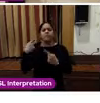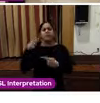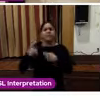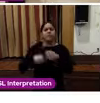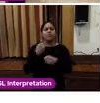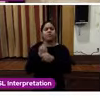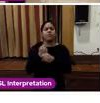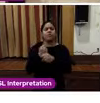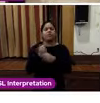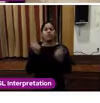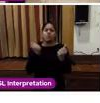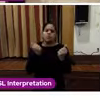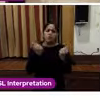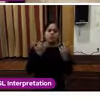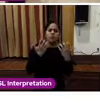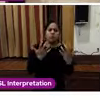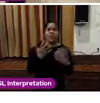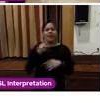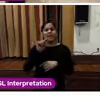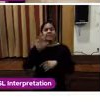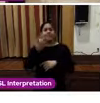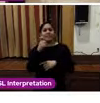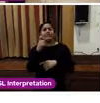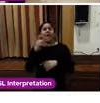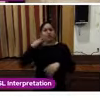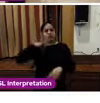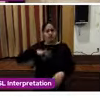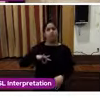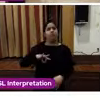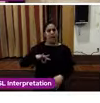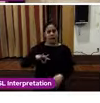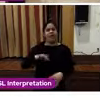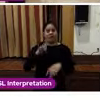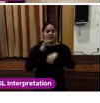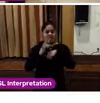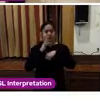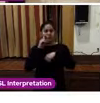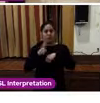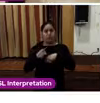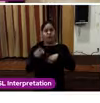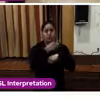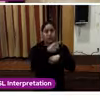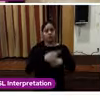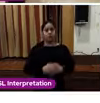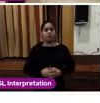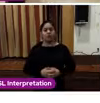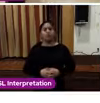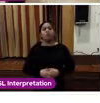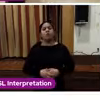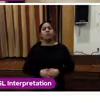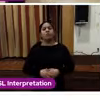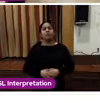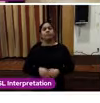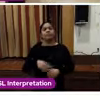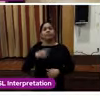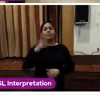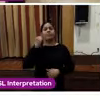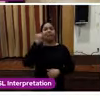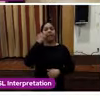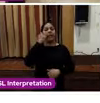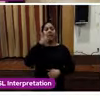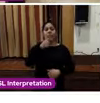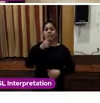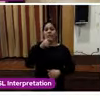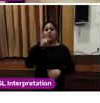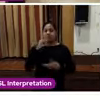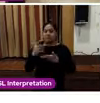there are so many tax credits that are available to you. So if you usually don't make enough